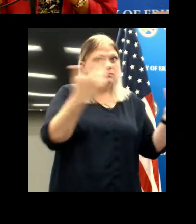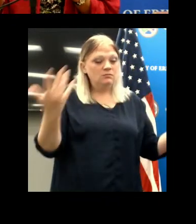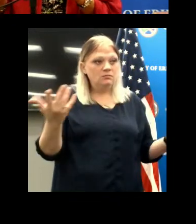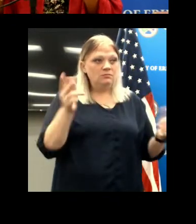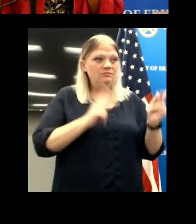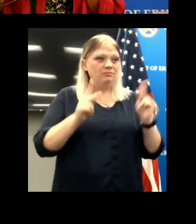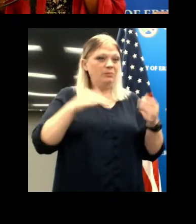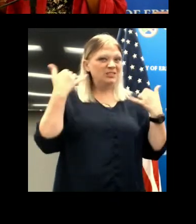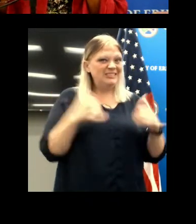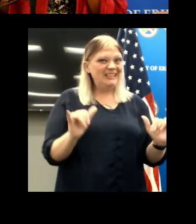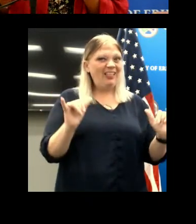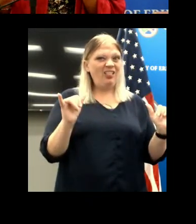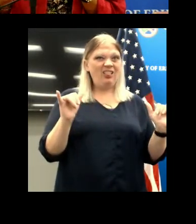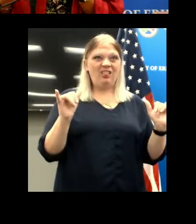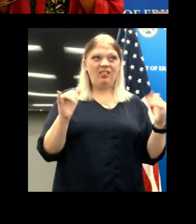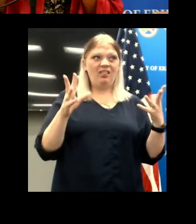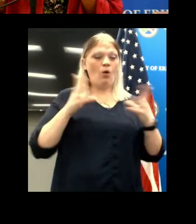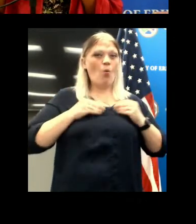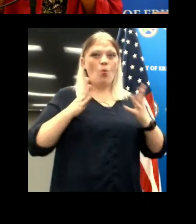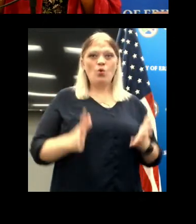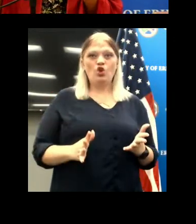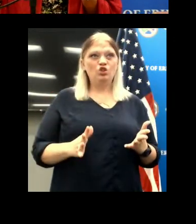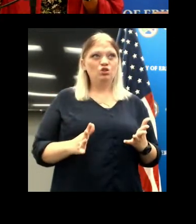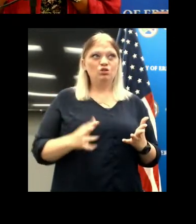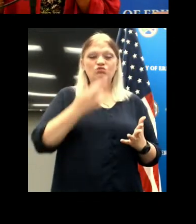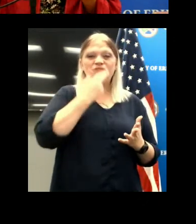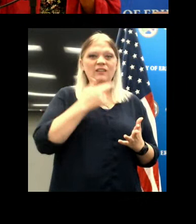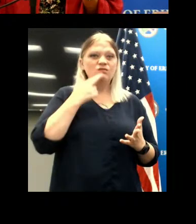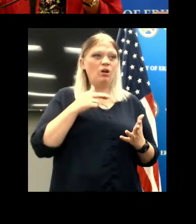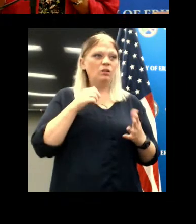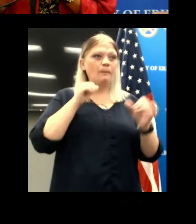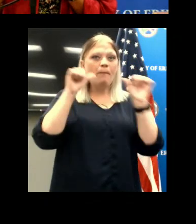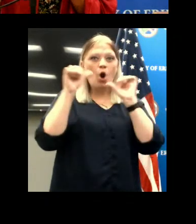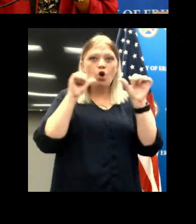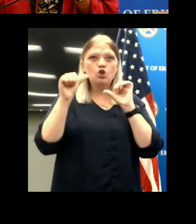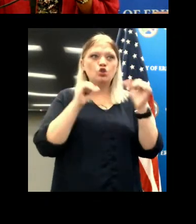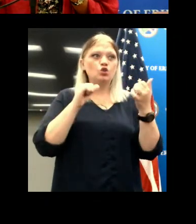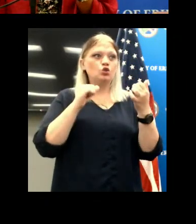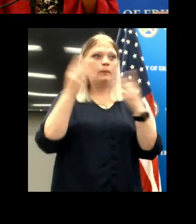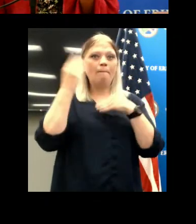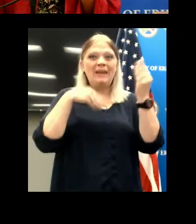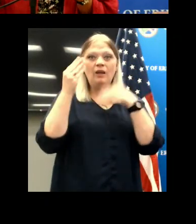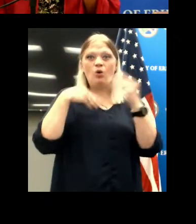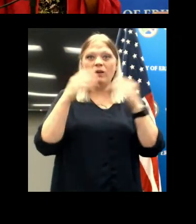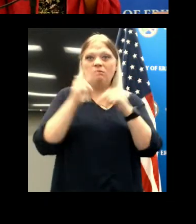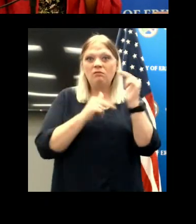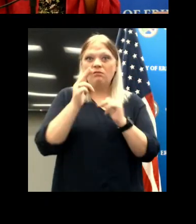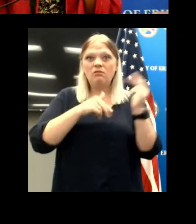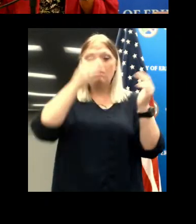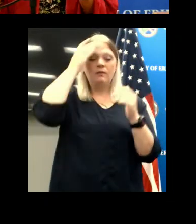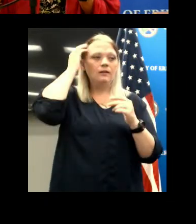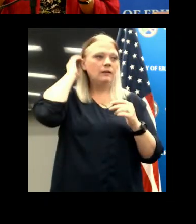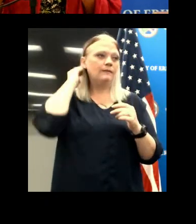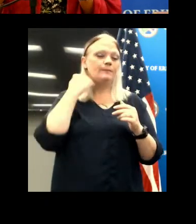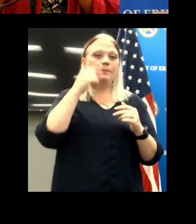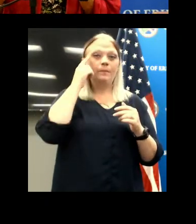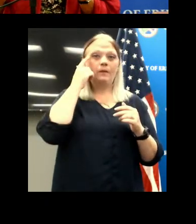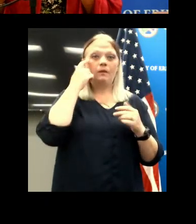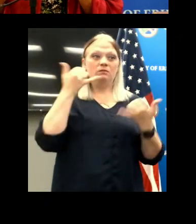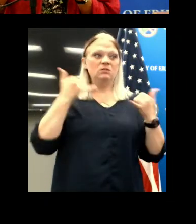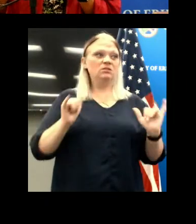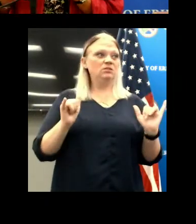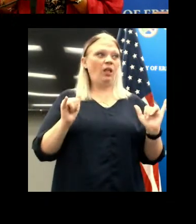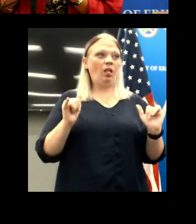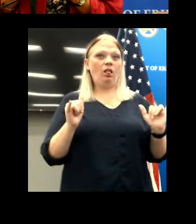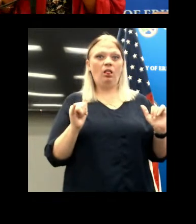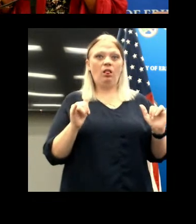are still, these owners are restaurants and bars and banquet facilities are still knowingly deciding